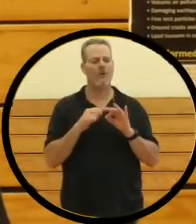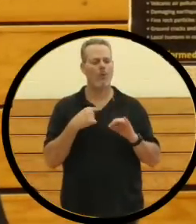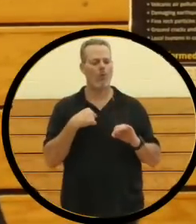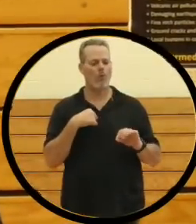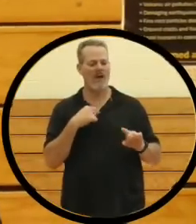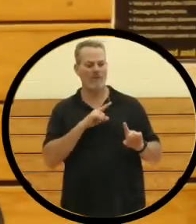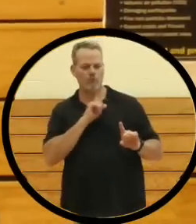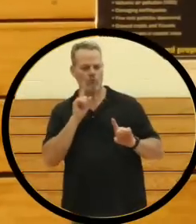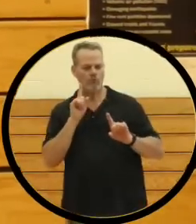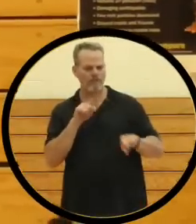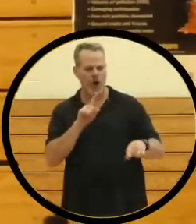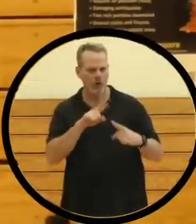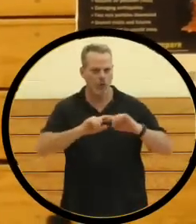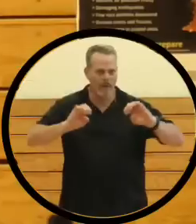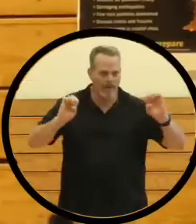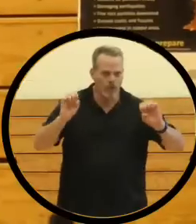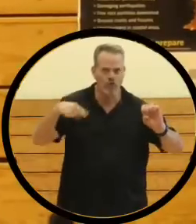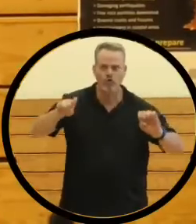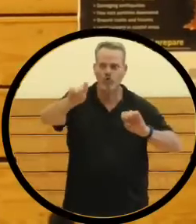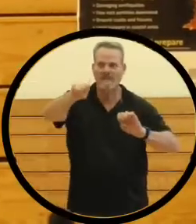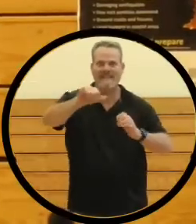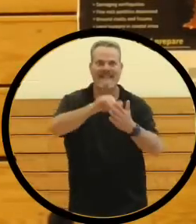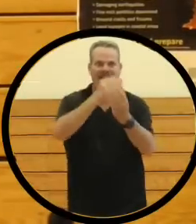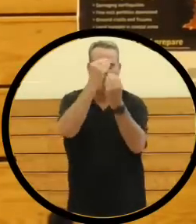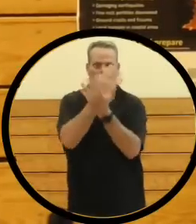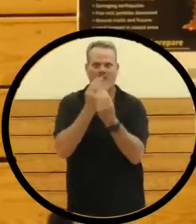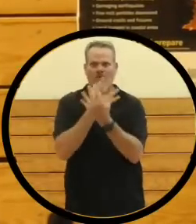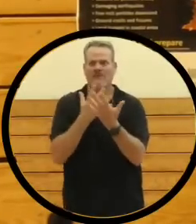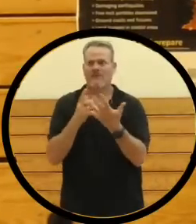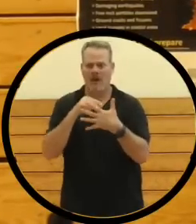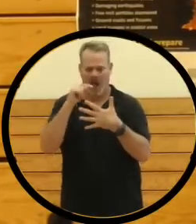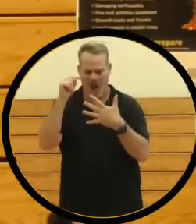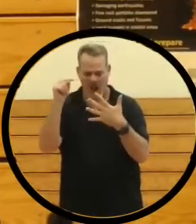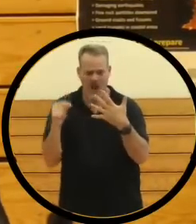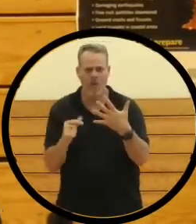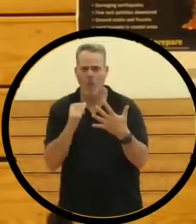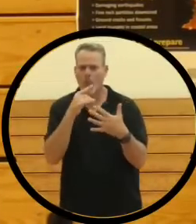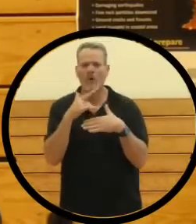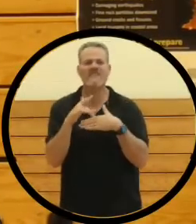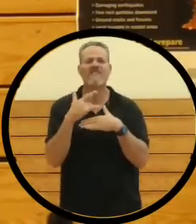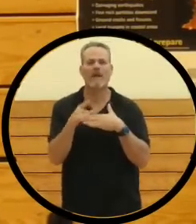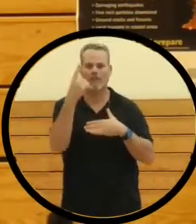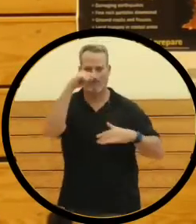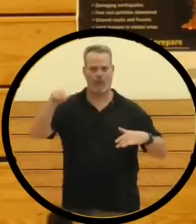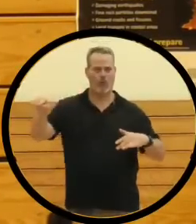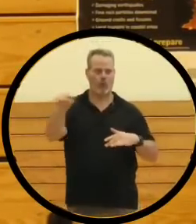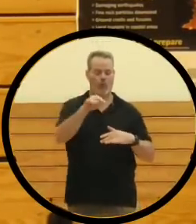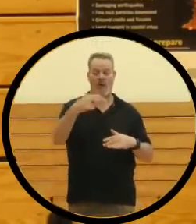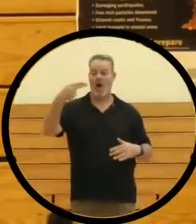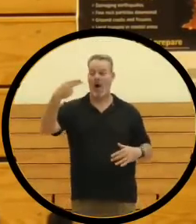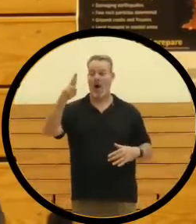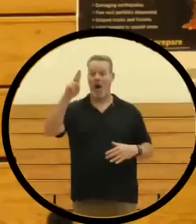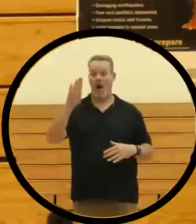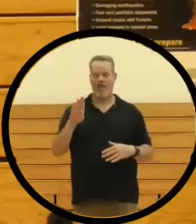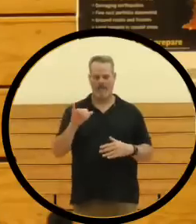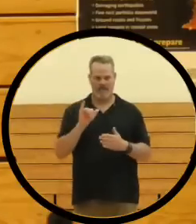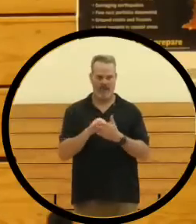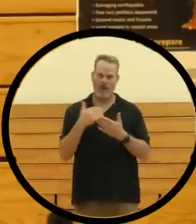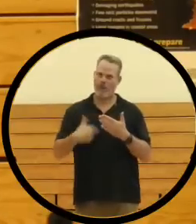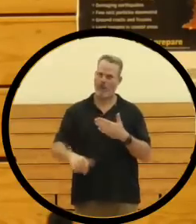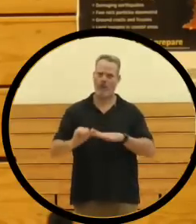an emergency, you need that information as to what resources are out there for you. So the hub serves a pretty